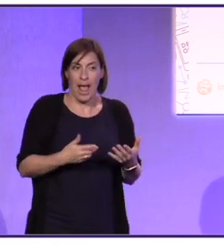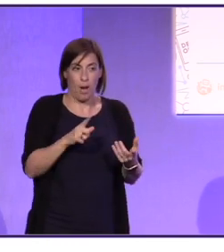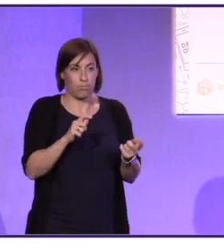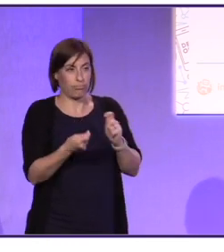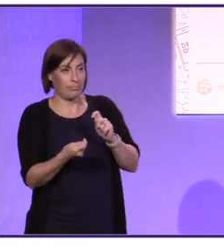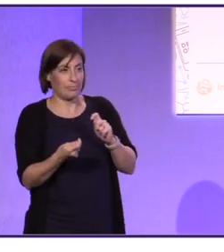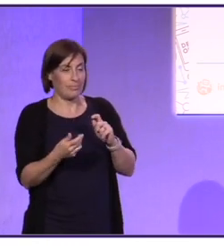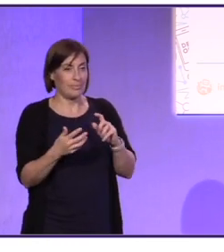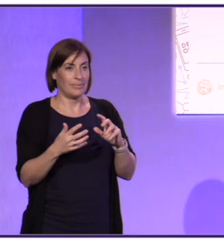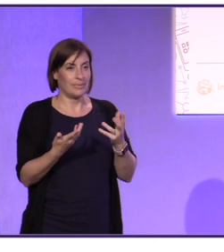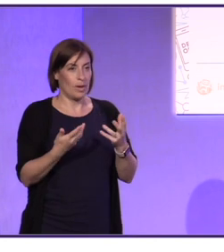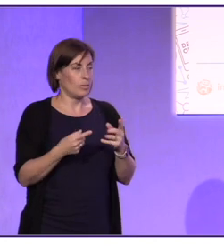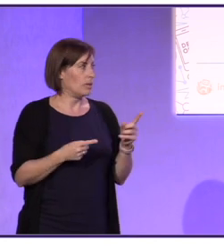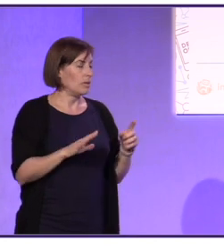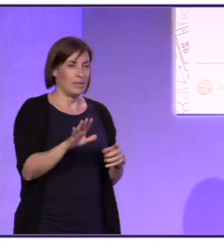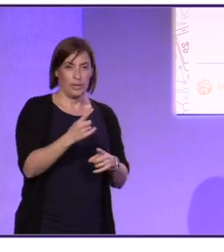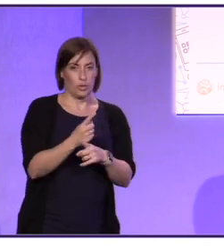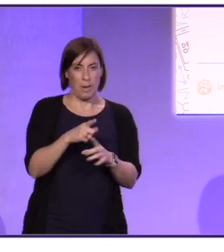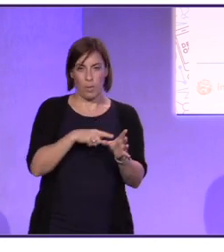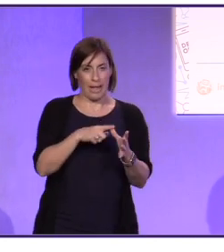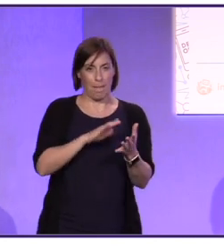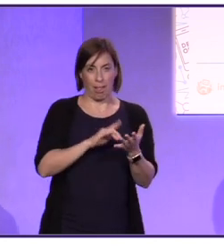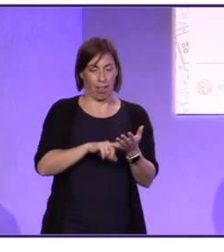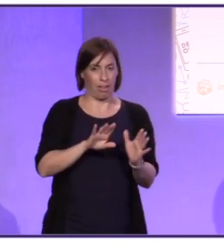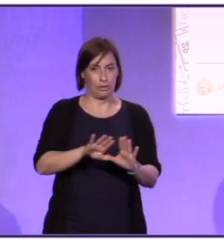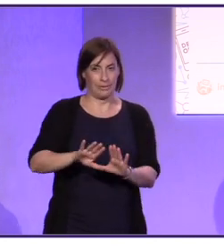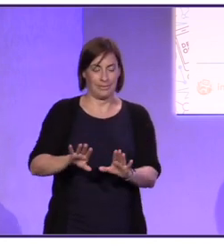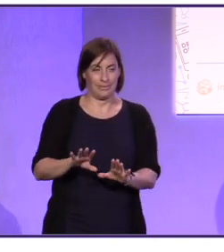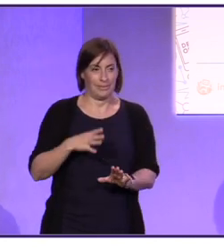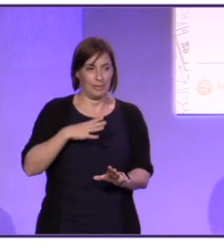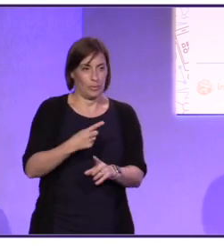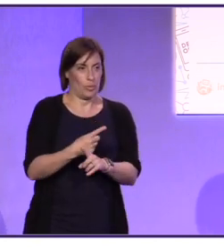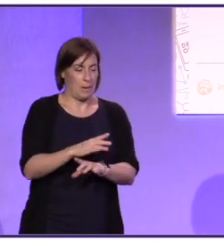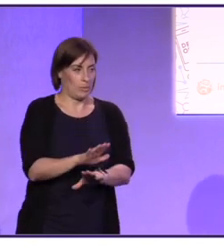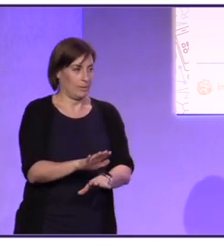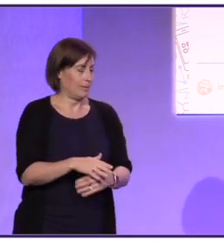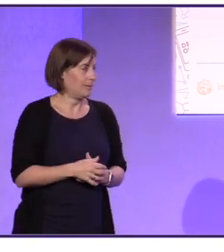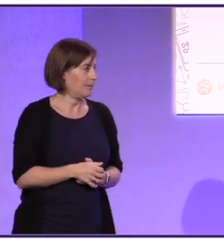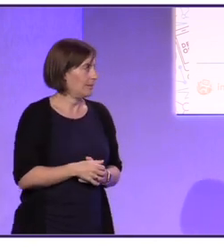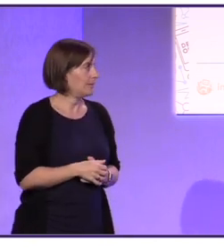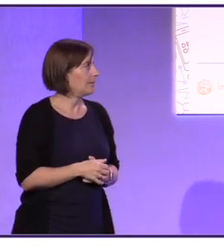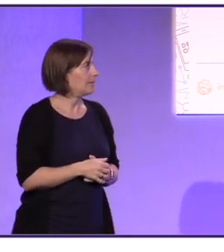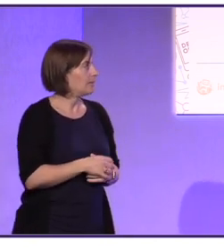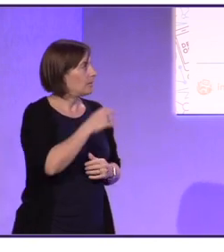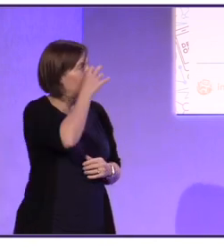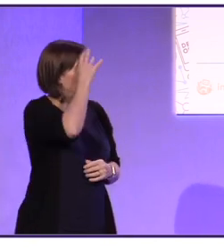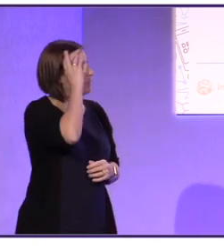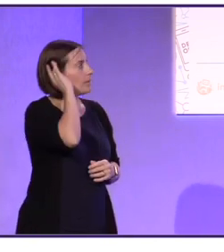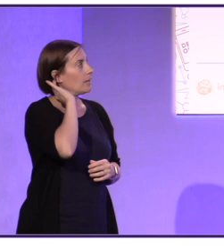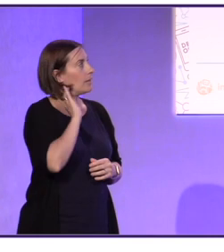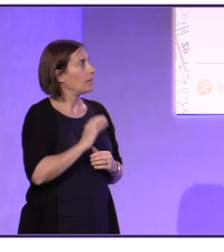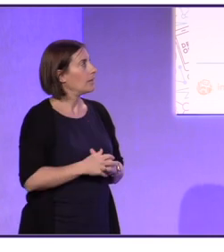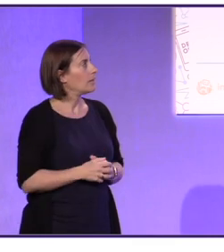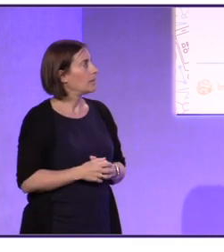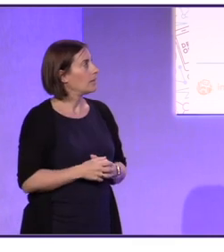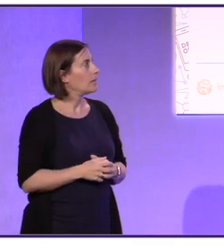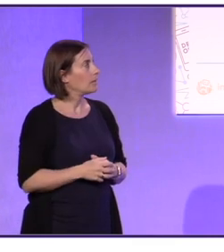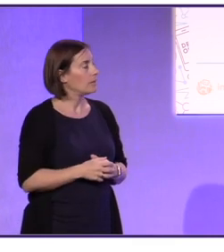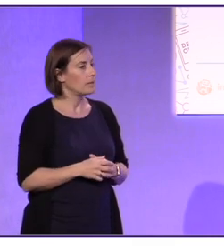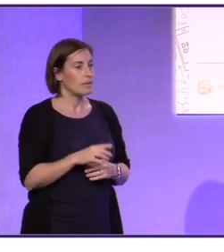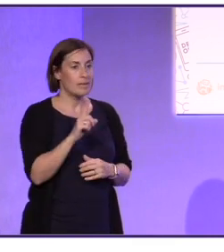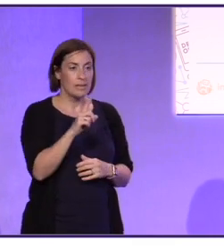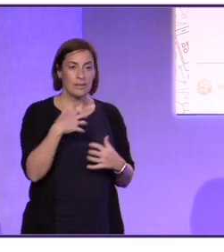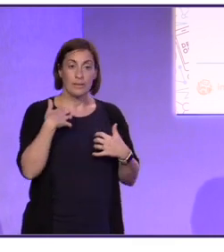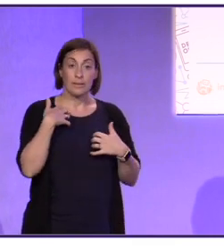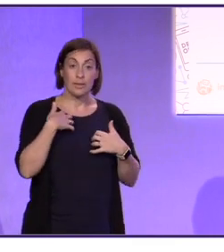And it's there's a talk about that later. There is a talk about that. You should go there. But the interesting thing is, again,